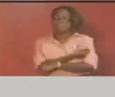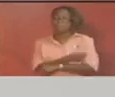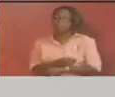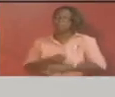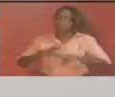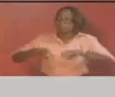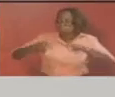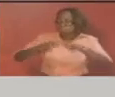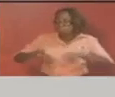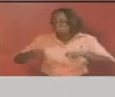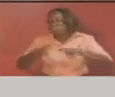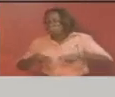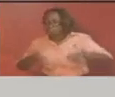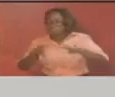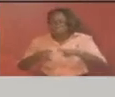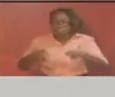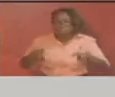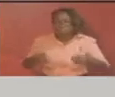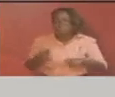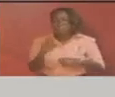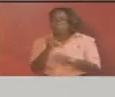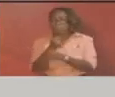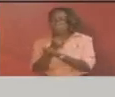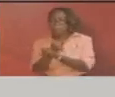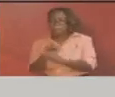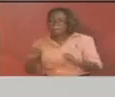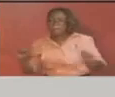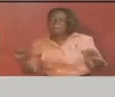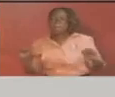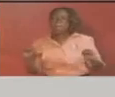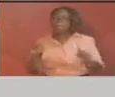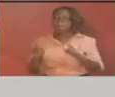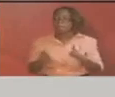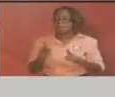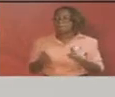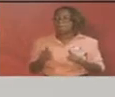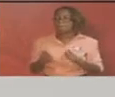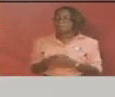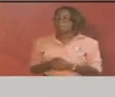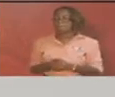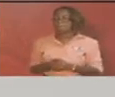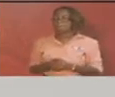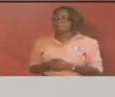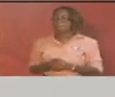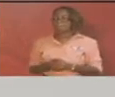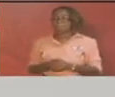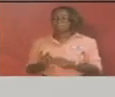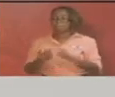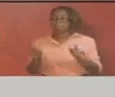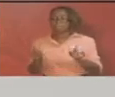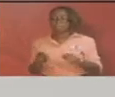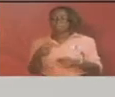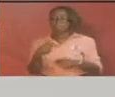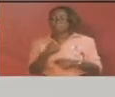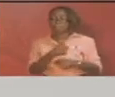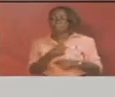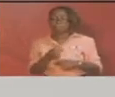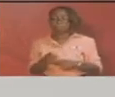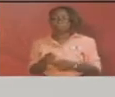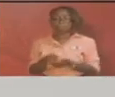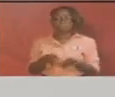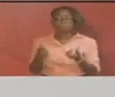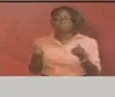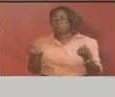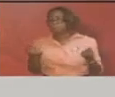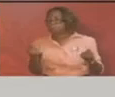lending itself to the safety and efficacy of the vaccine. But again, really and truly, we just look to the population to look